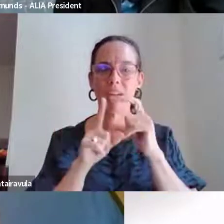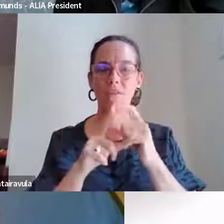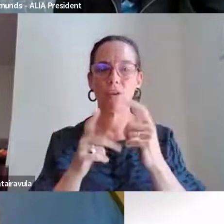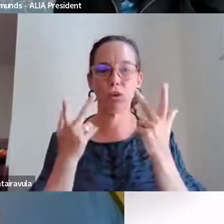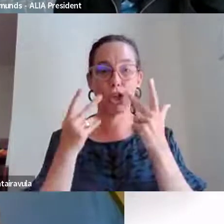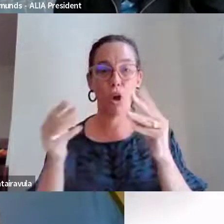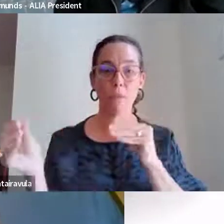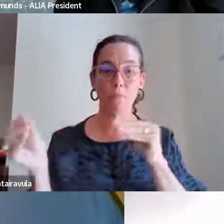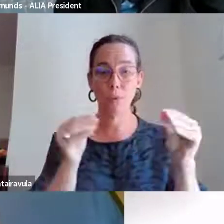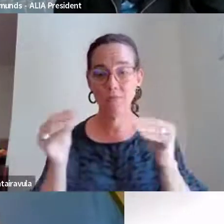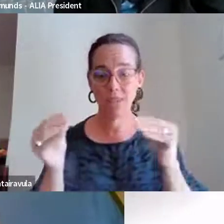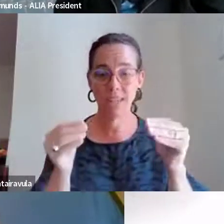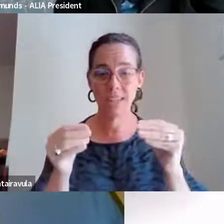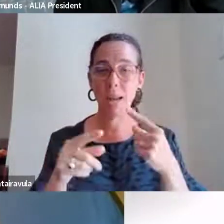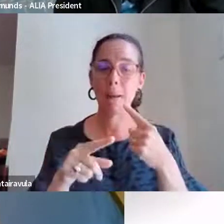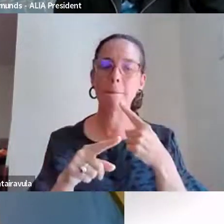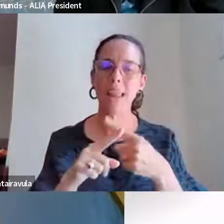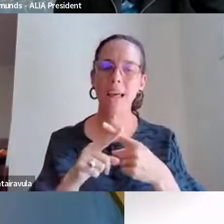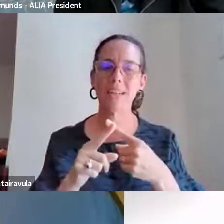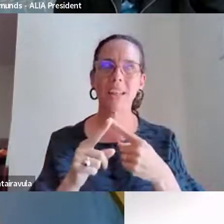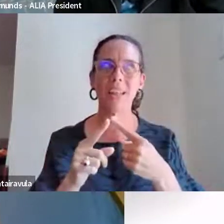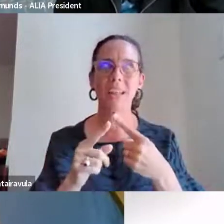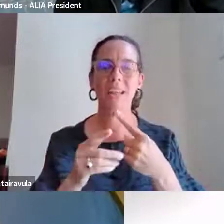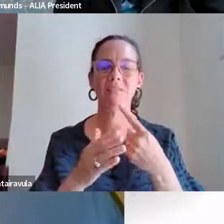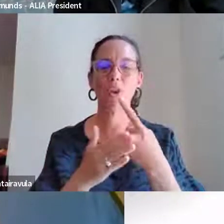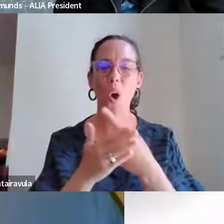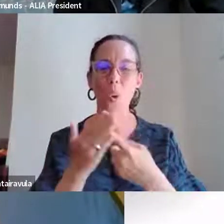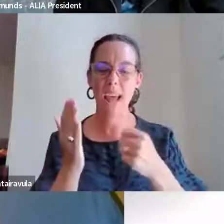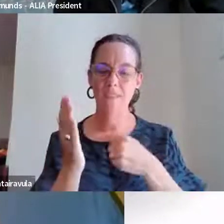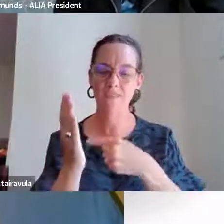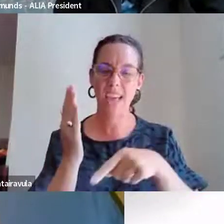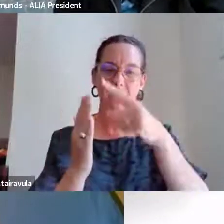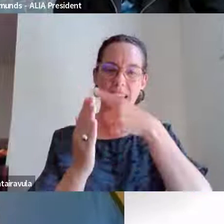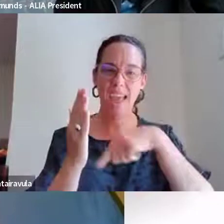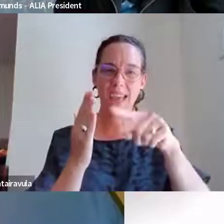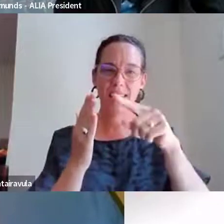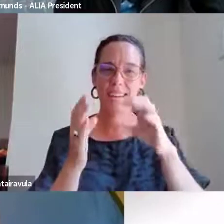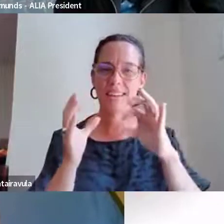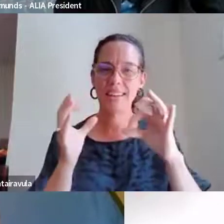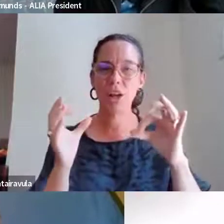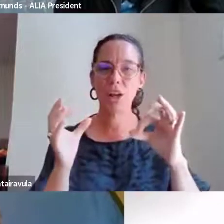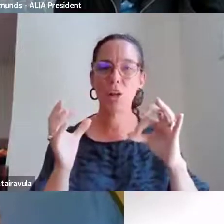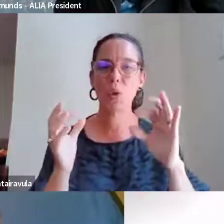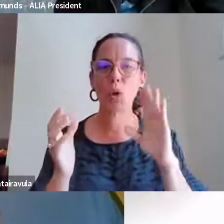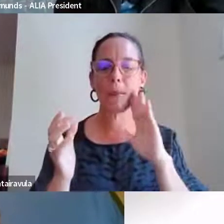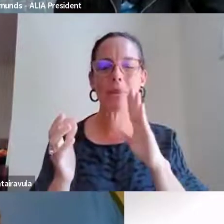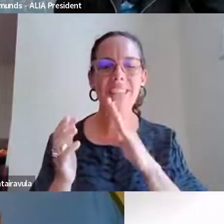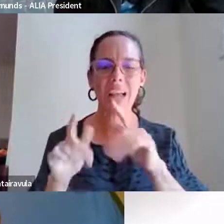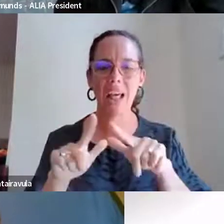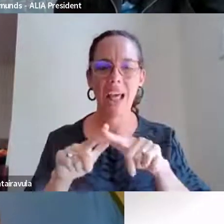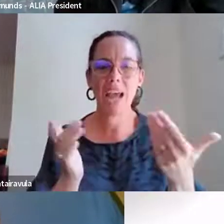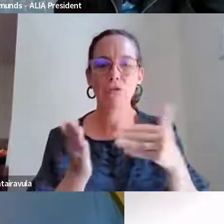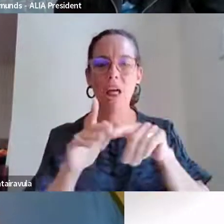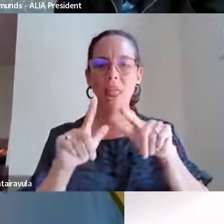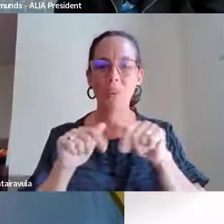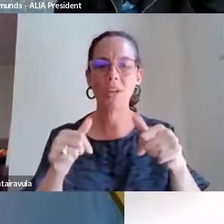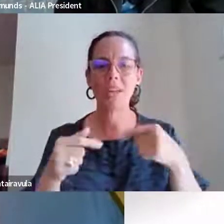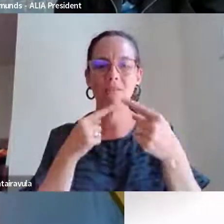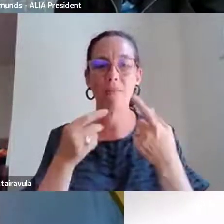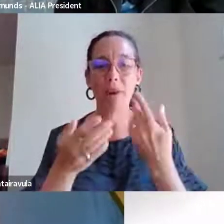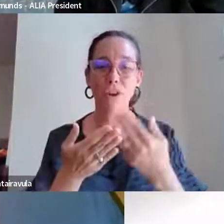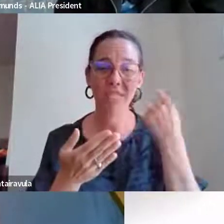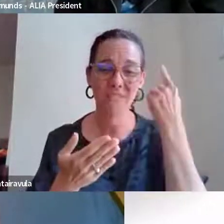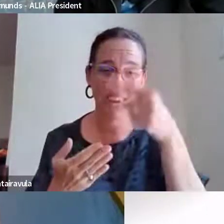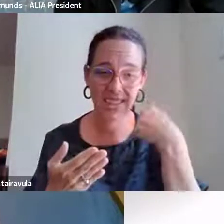sign, but it's very difficult to show the visual, the movement aspect, that part of the language. So, I mean,